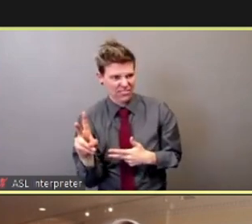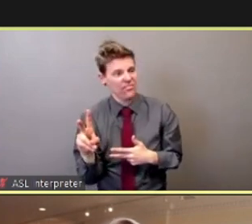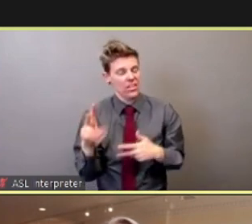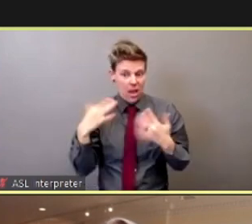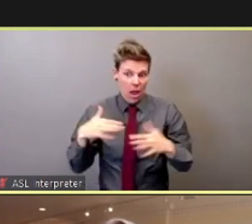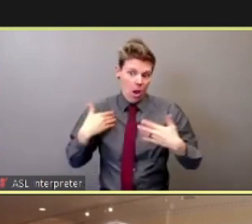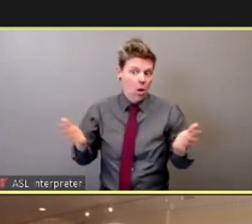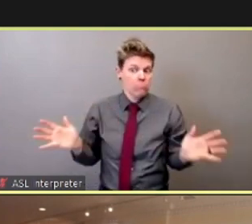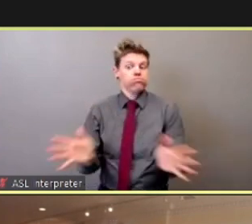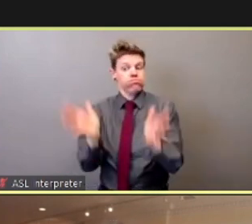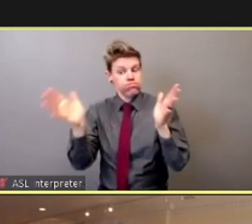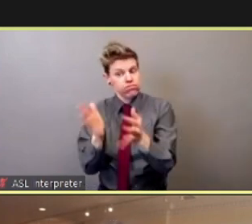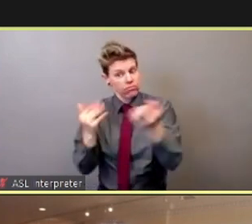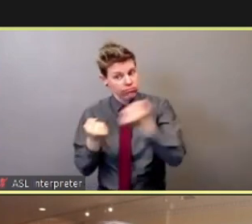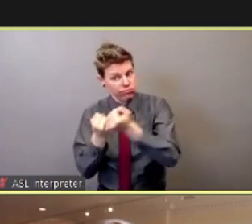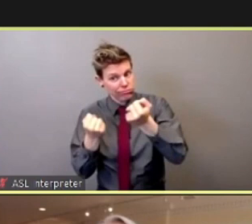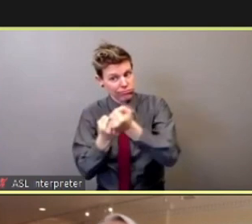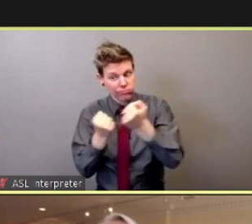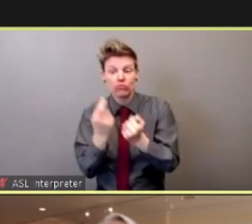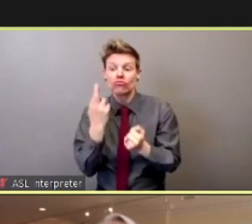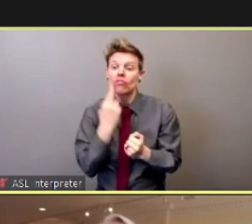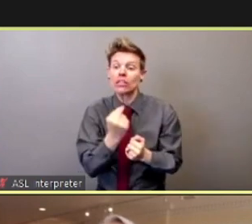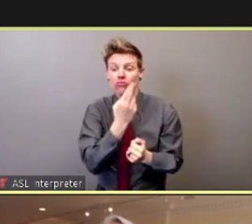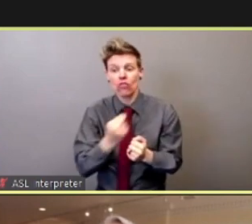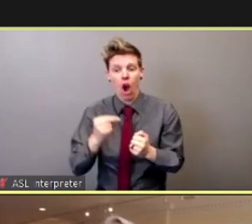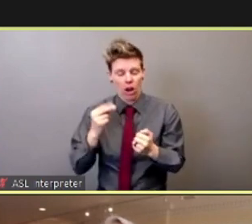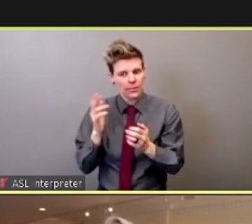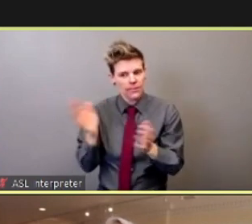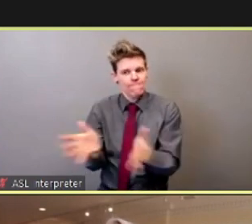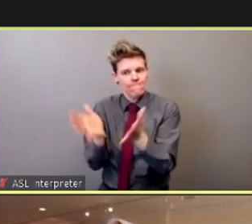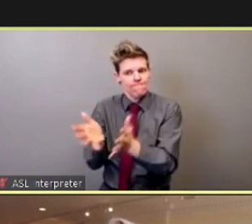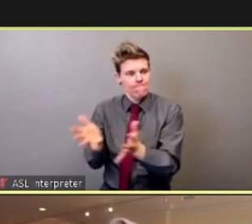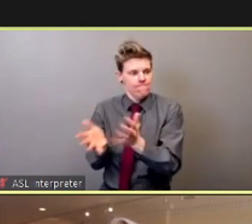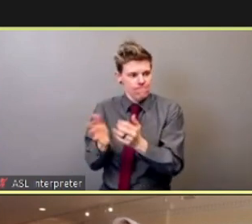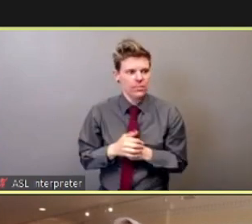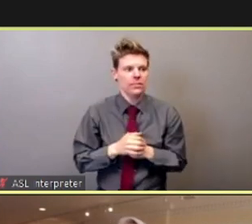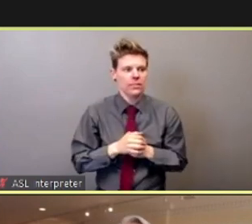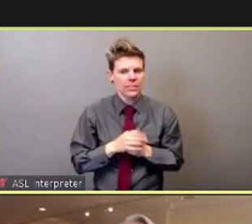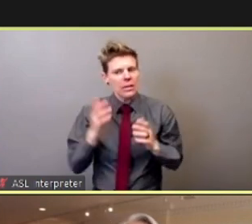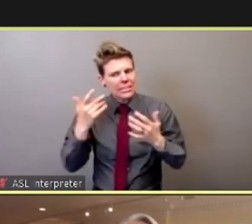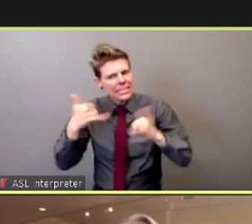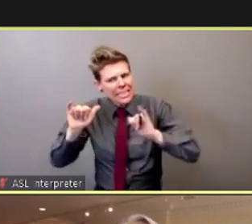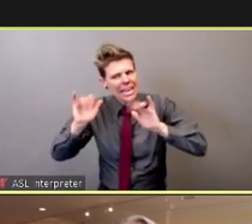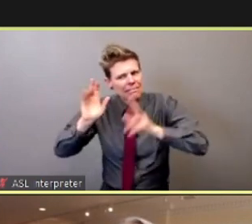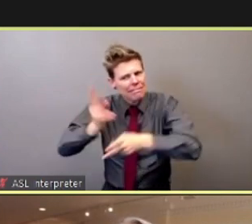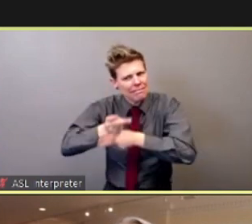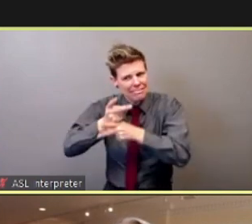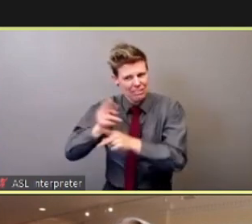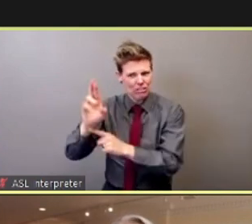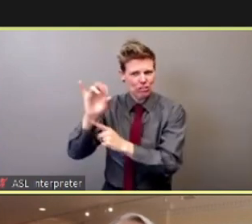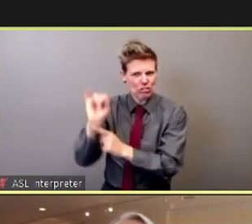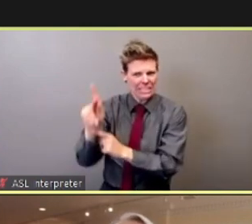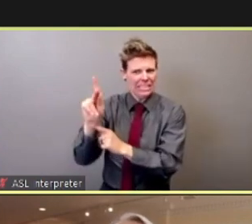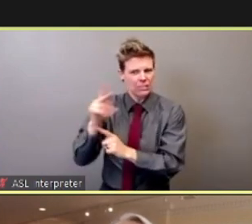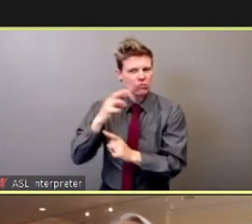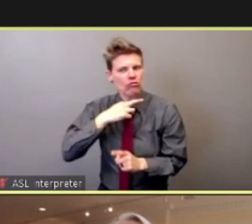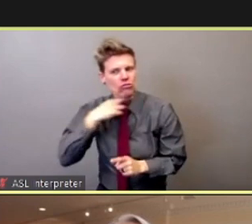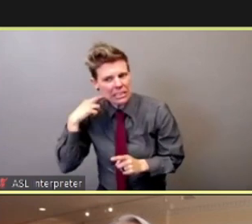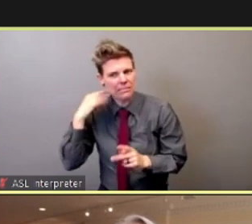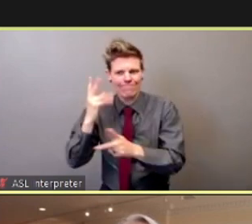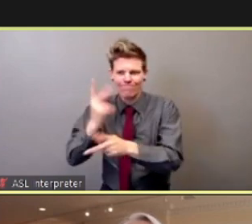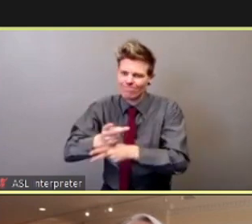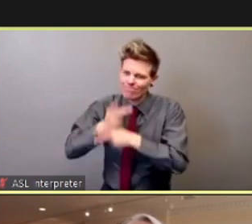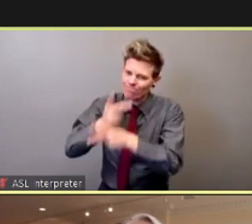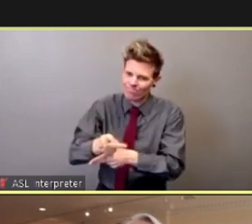it also allows us to manage that risk as safely as possible. Why? Because we've reduced the amount